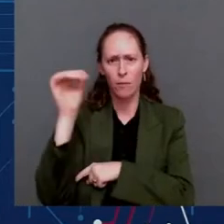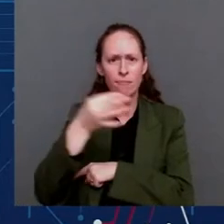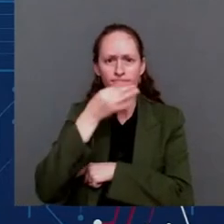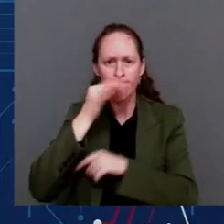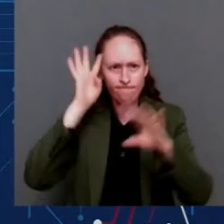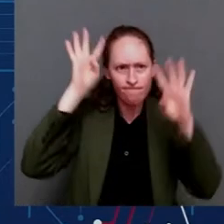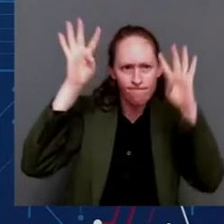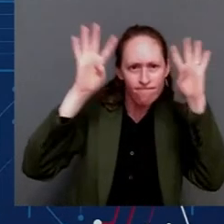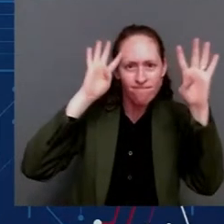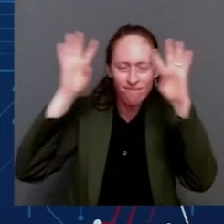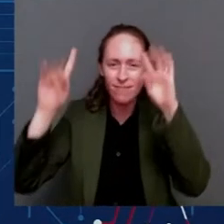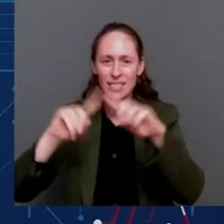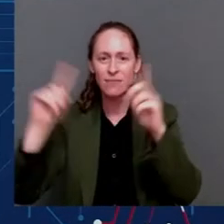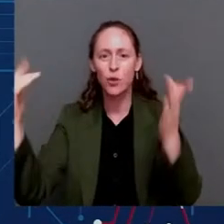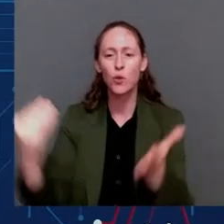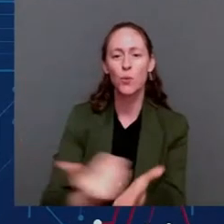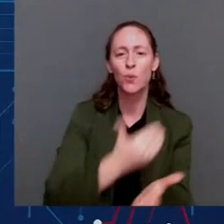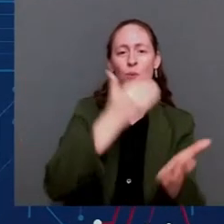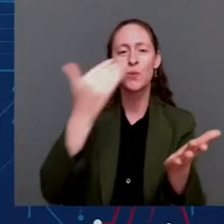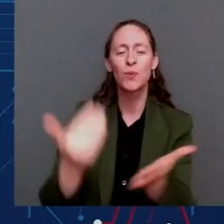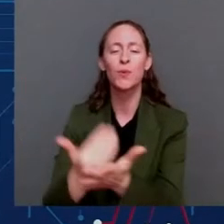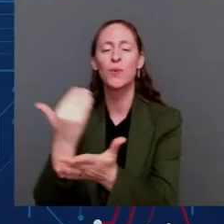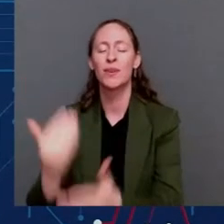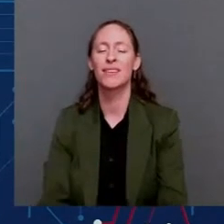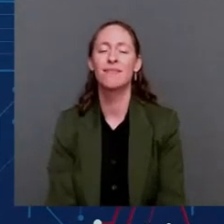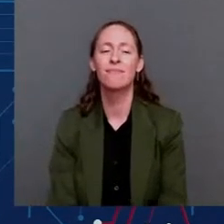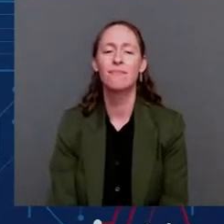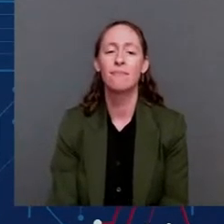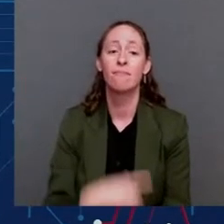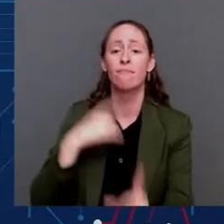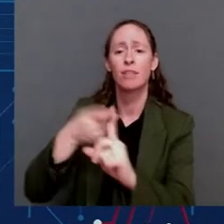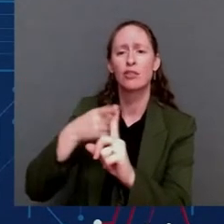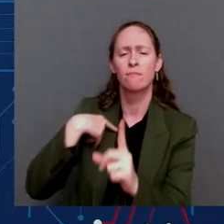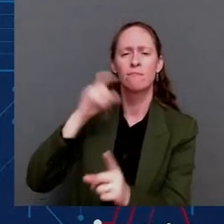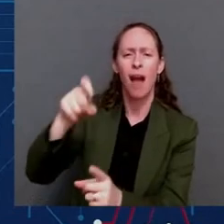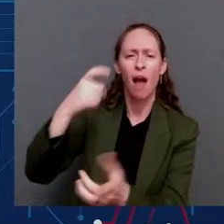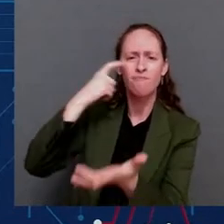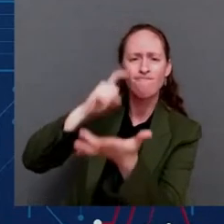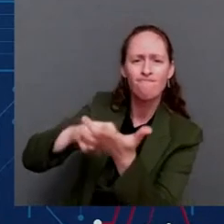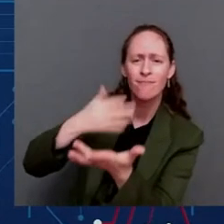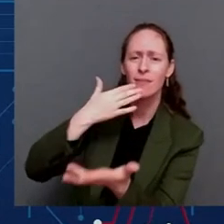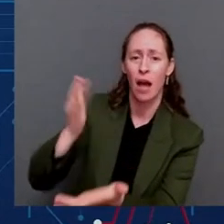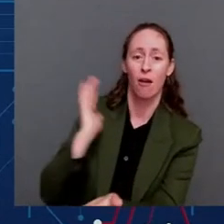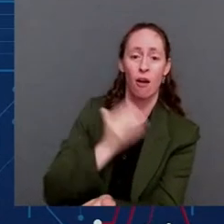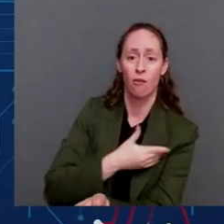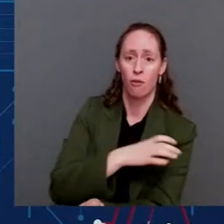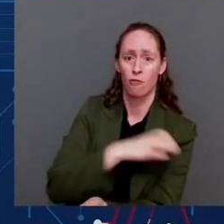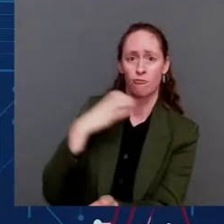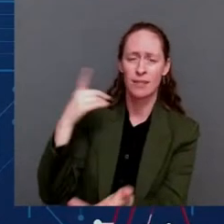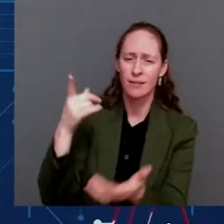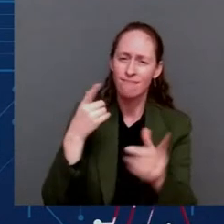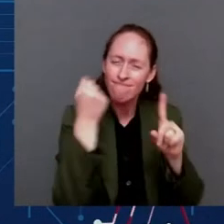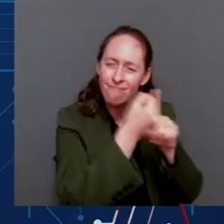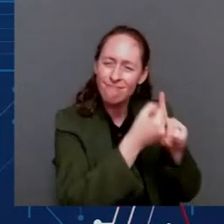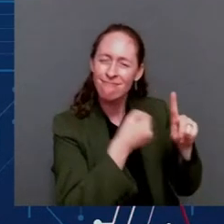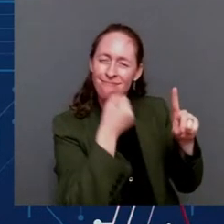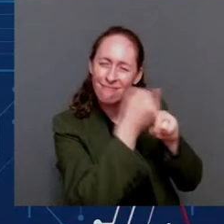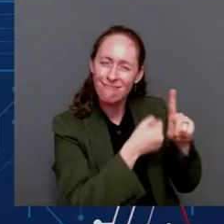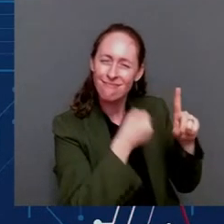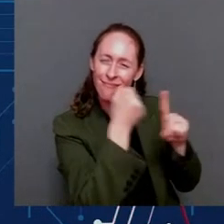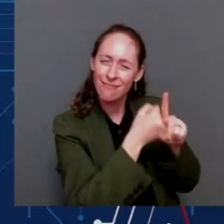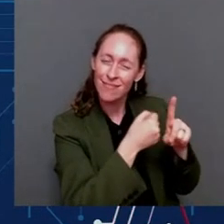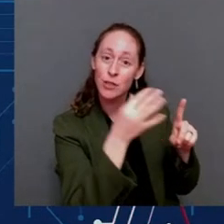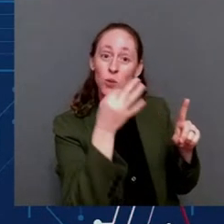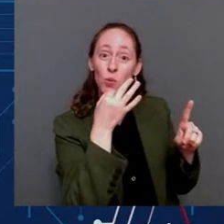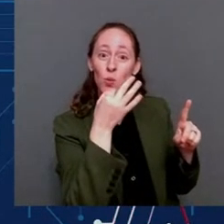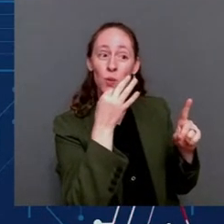congressional delegation for fighting to get this bill over the finish line and onto the president's desk. For months, I've been advocating with a number of